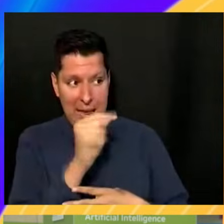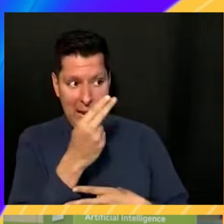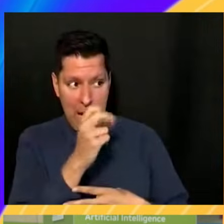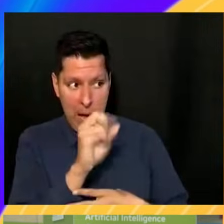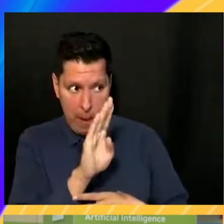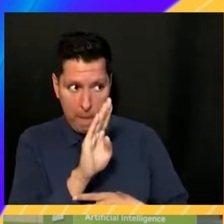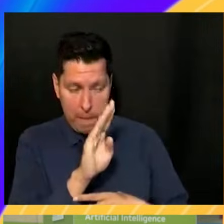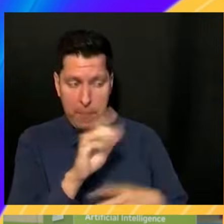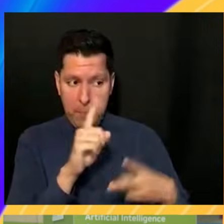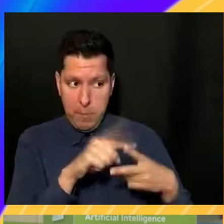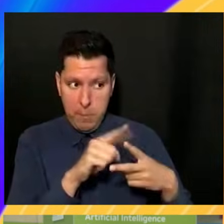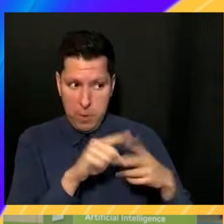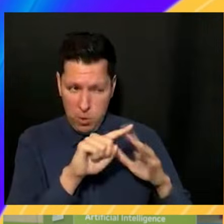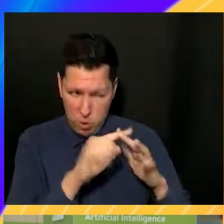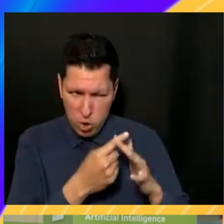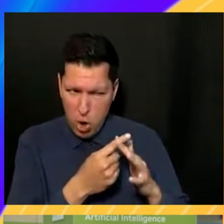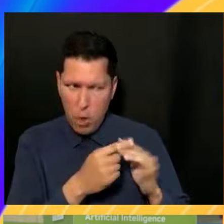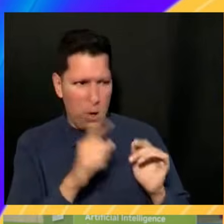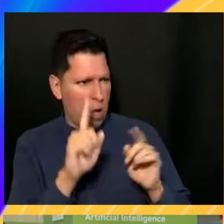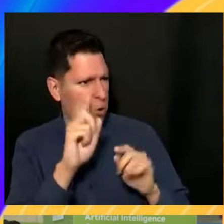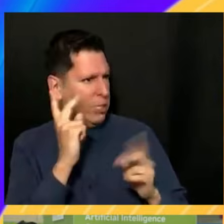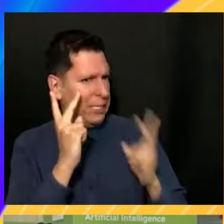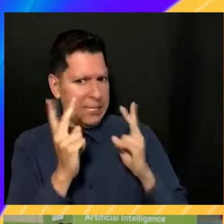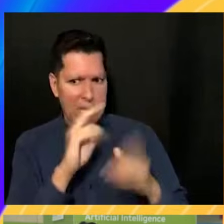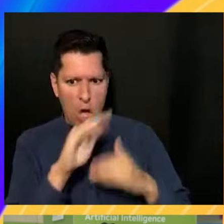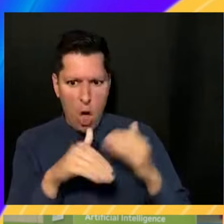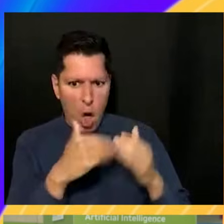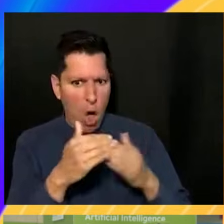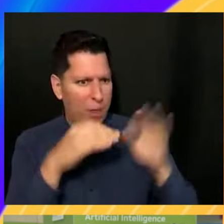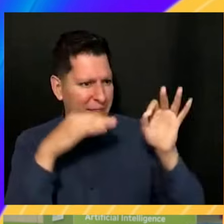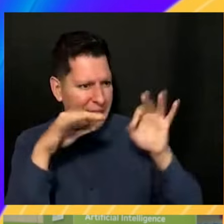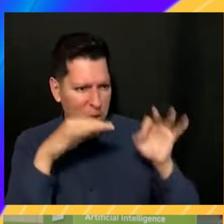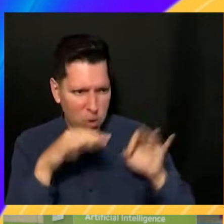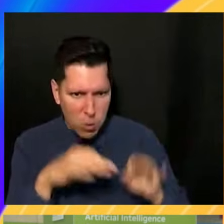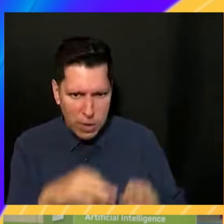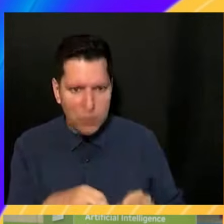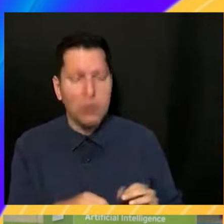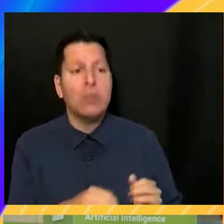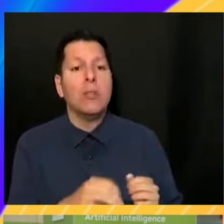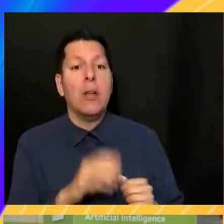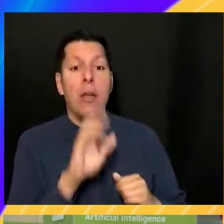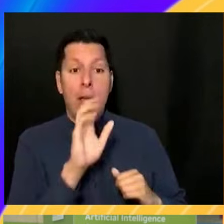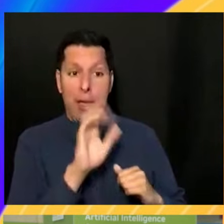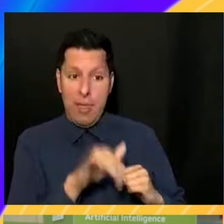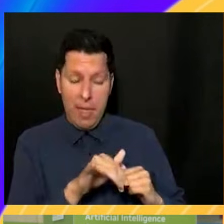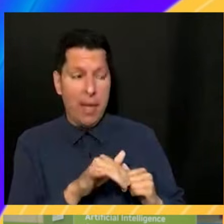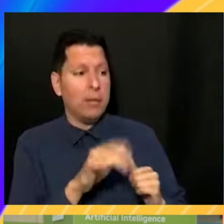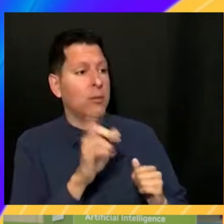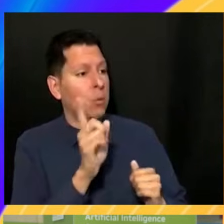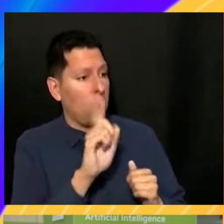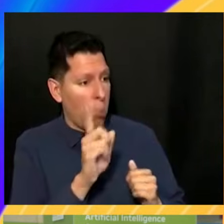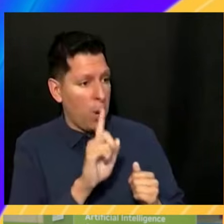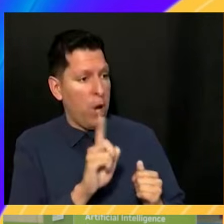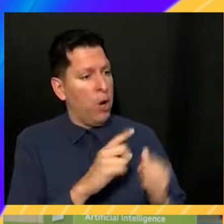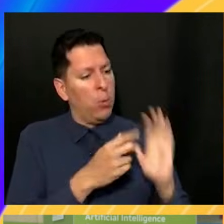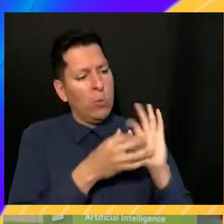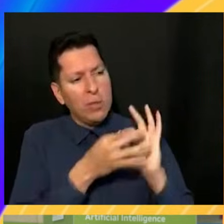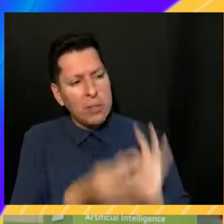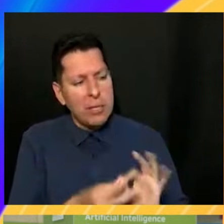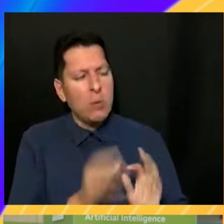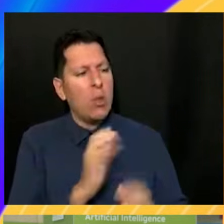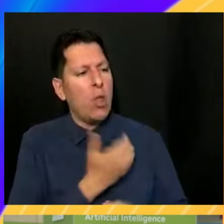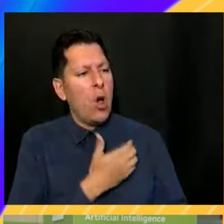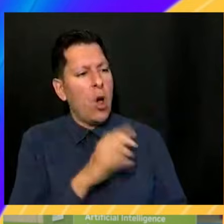the instructions you need and specific details on it. And then this is the implementation guide that's in our docs. And so this will walk